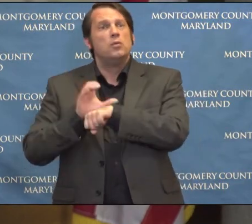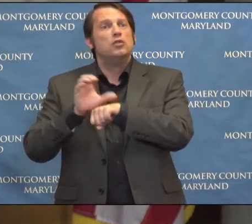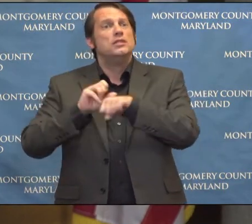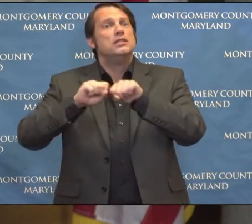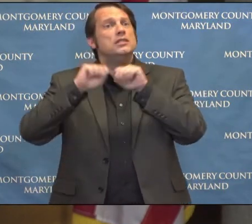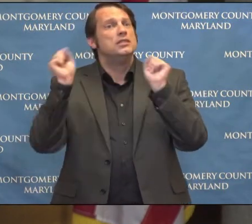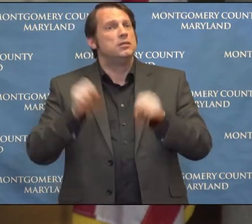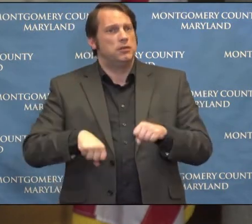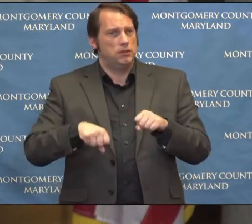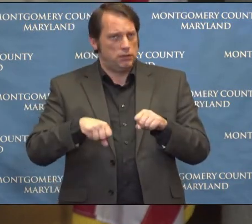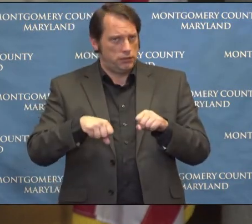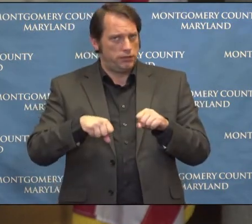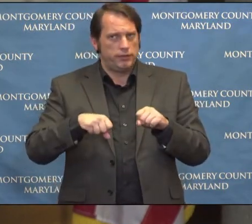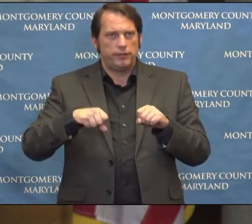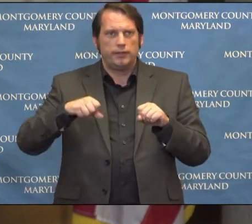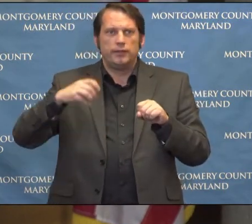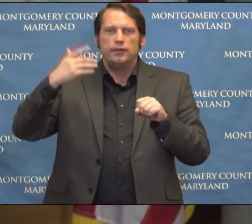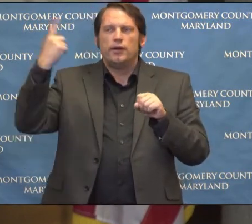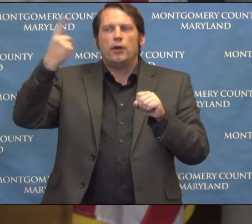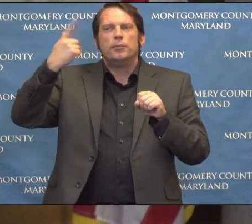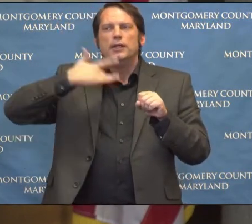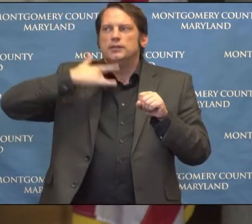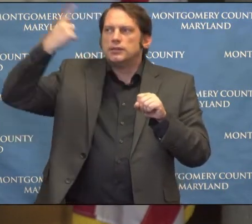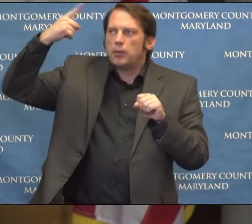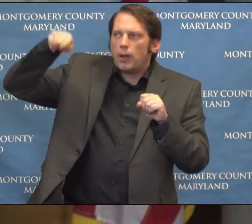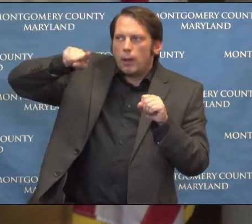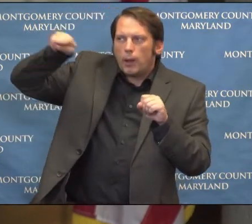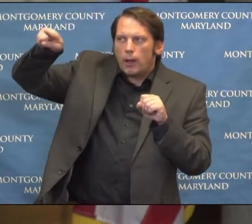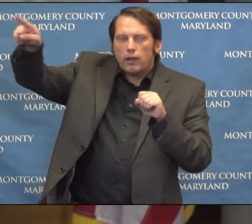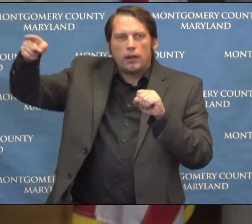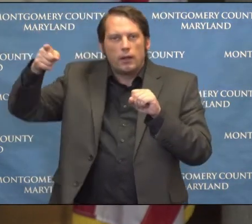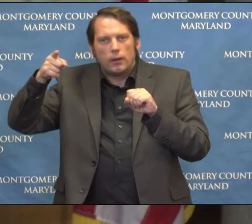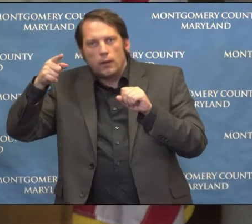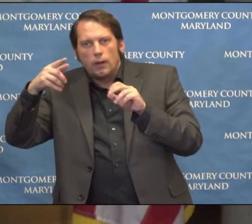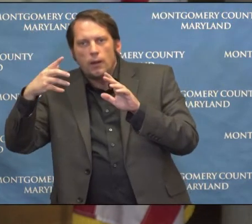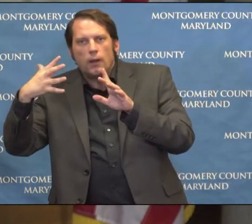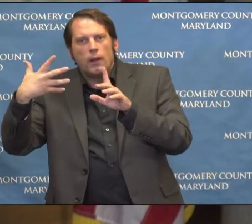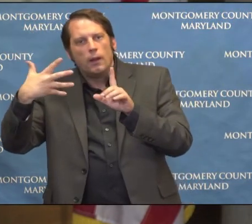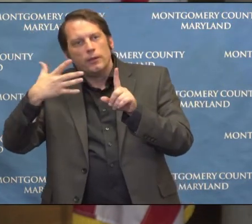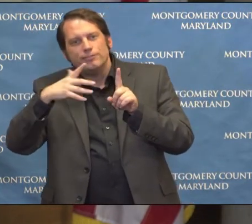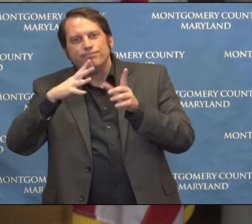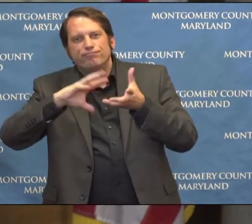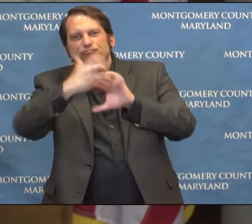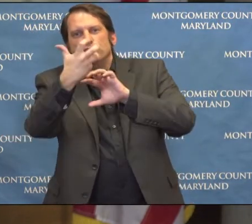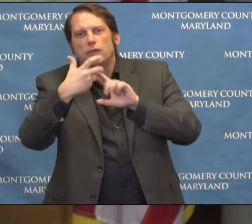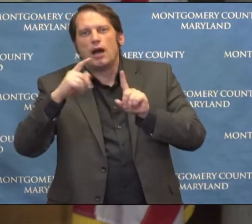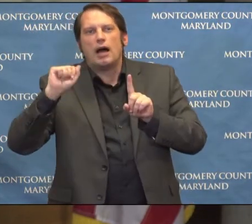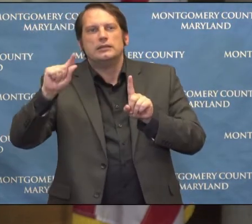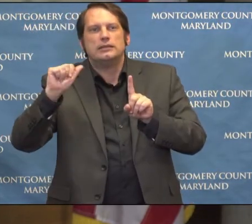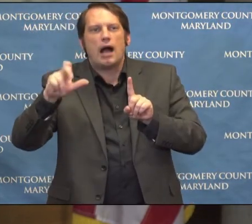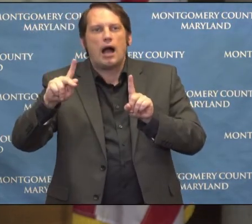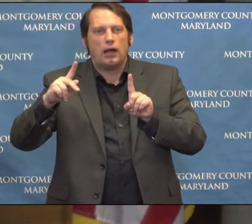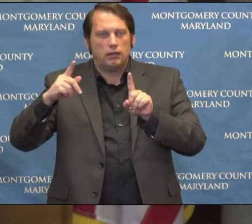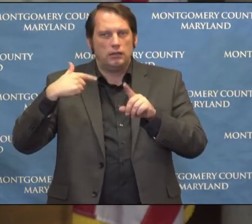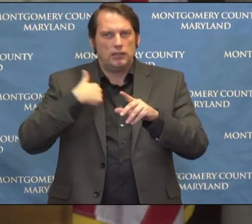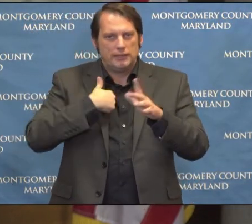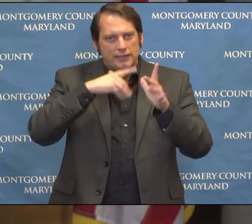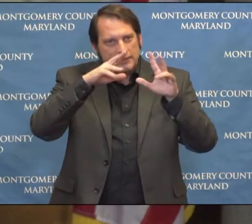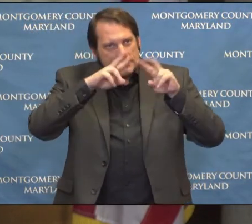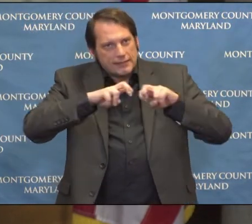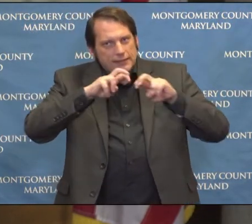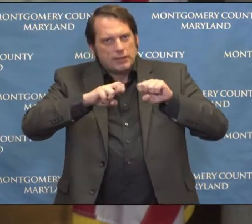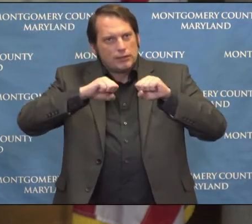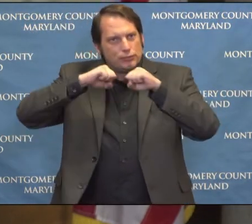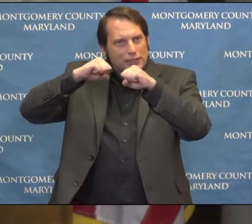to repulse those attacks when they've come in. But it is important that we constantly test our systems to make sure